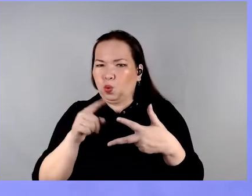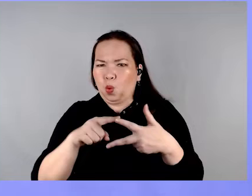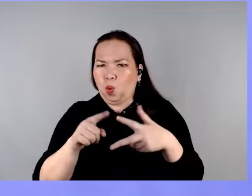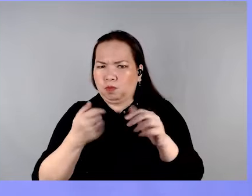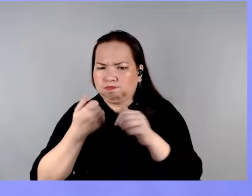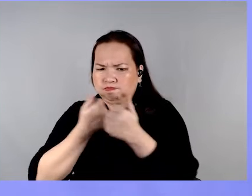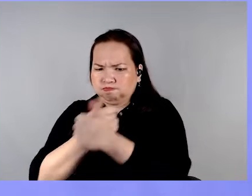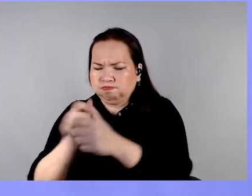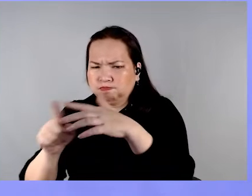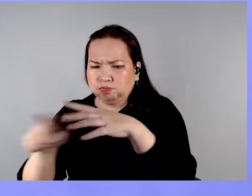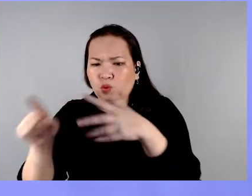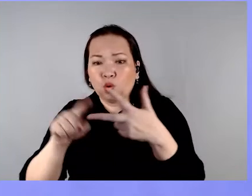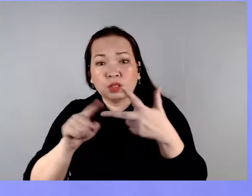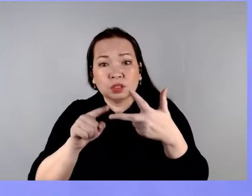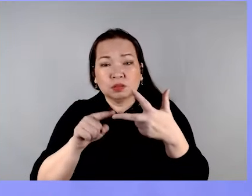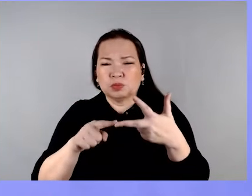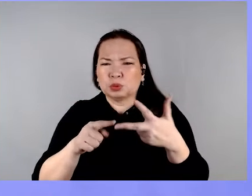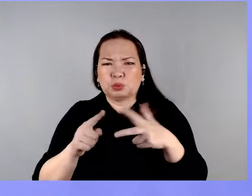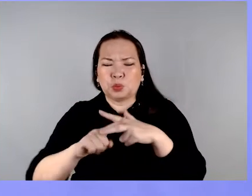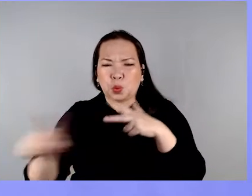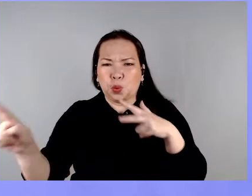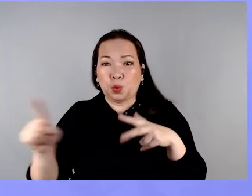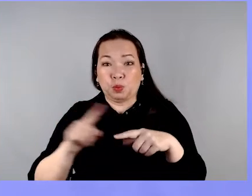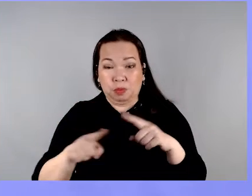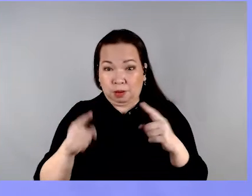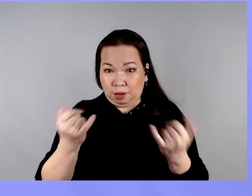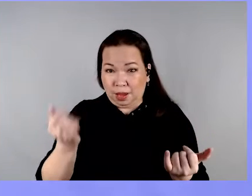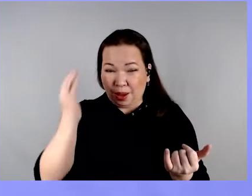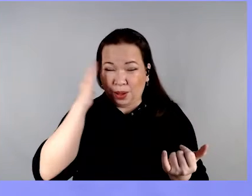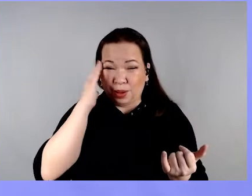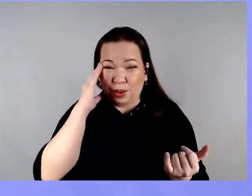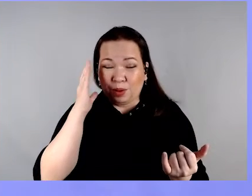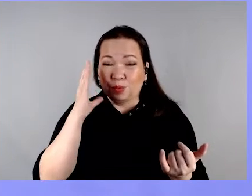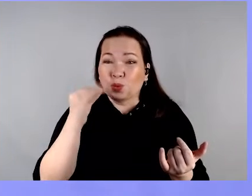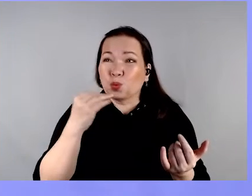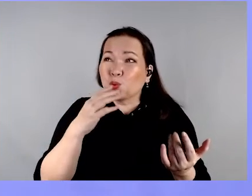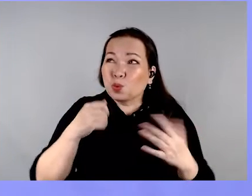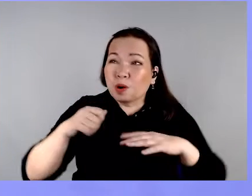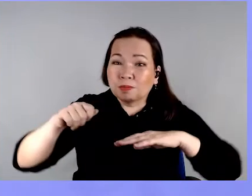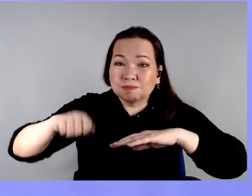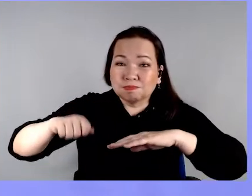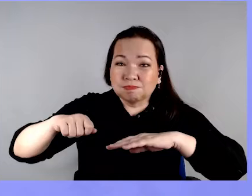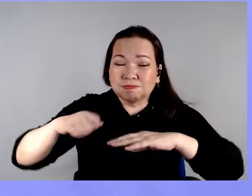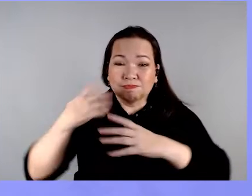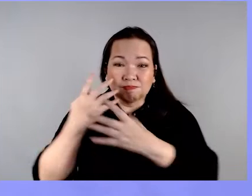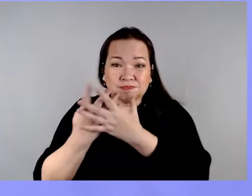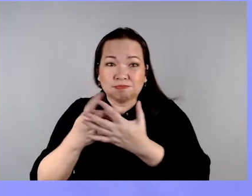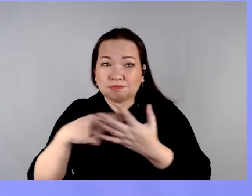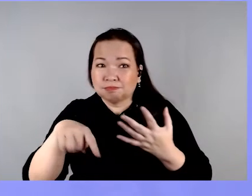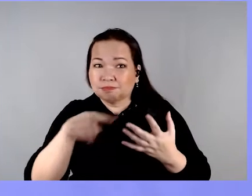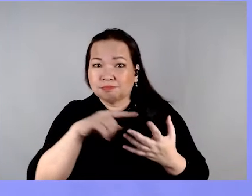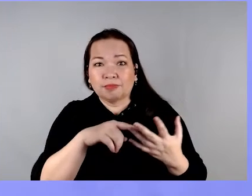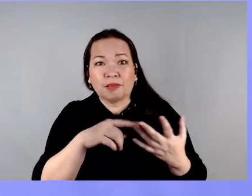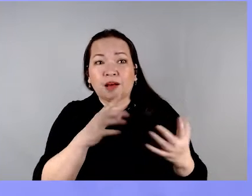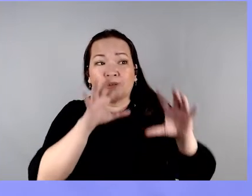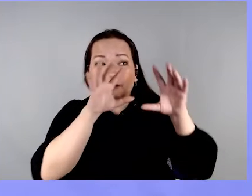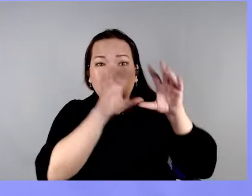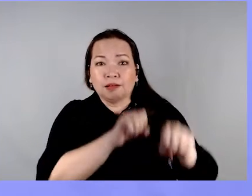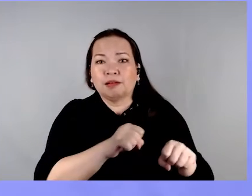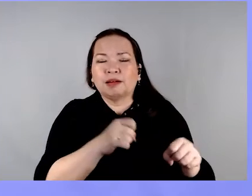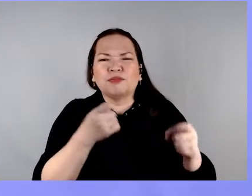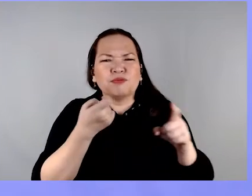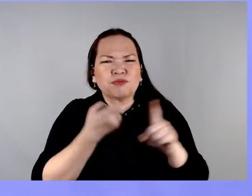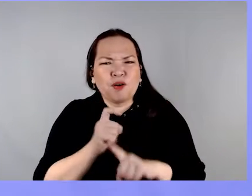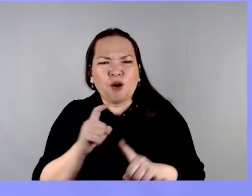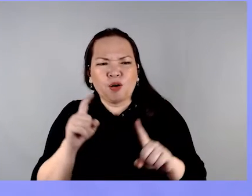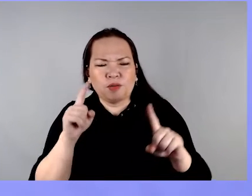pursuit, and being an escapee. Curiously, most PDLs still undergoing trial were arrested without a warrant as a result